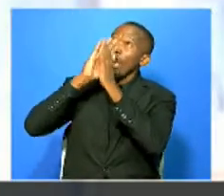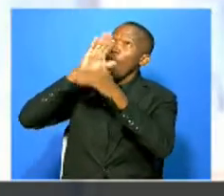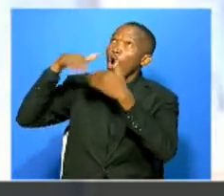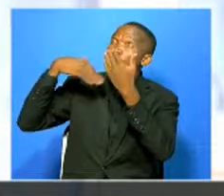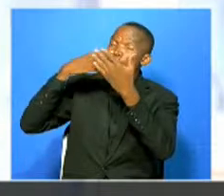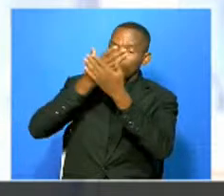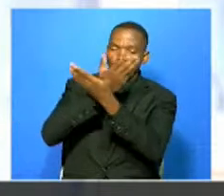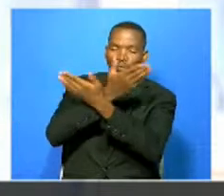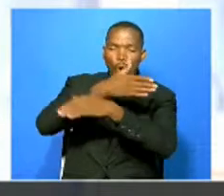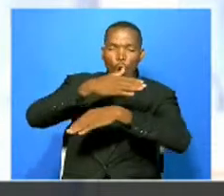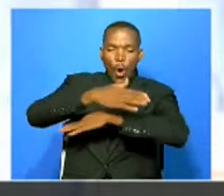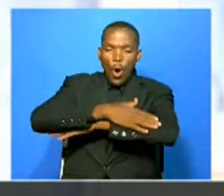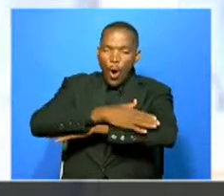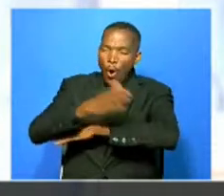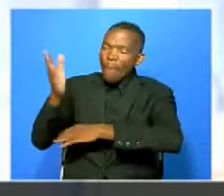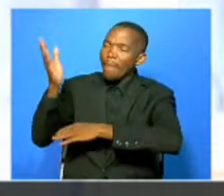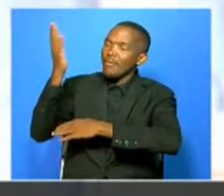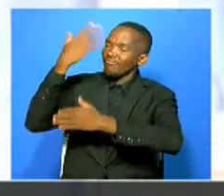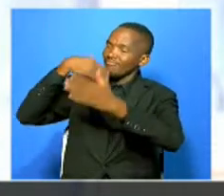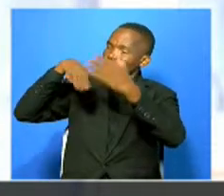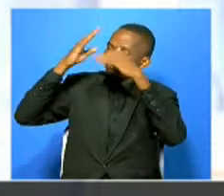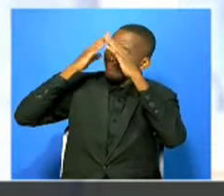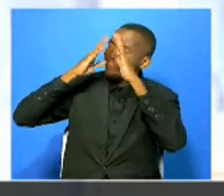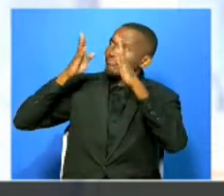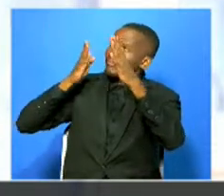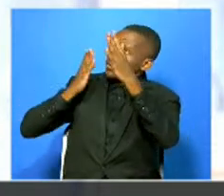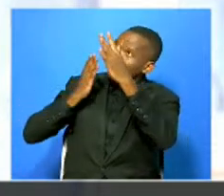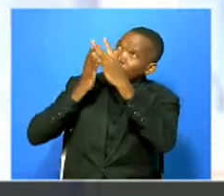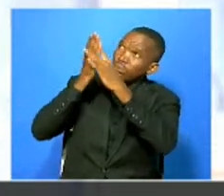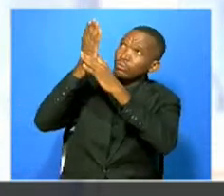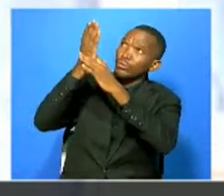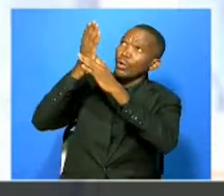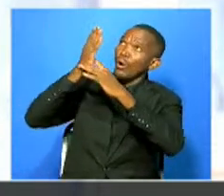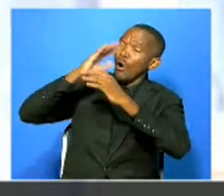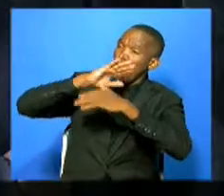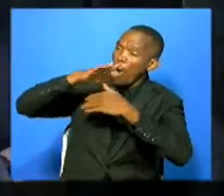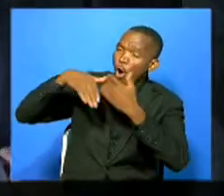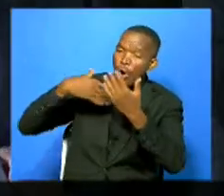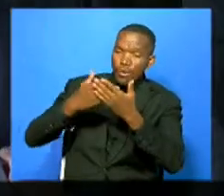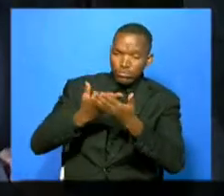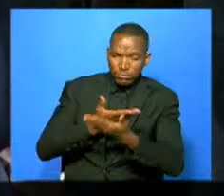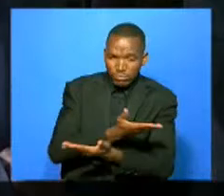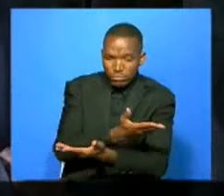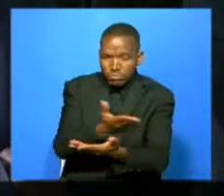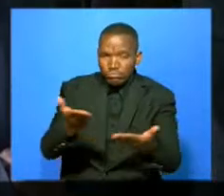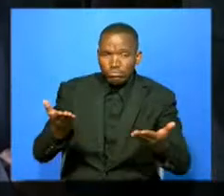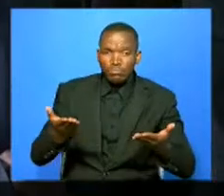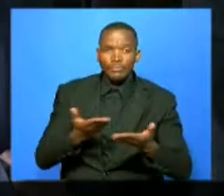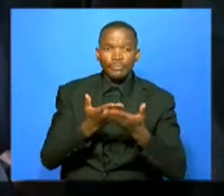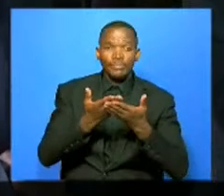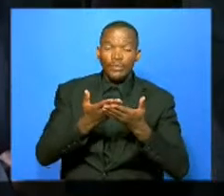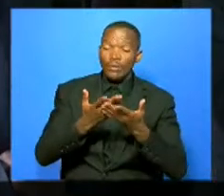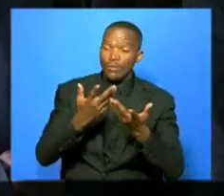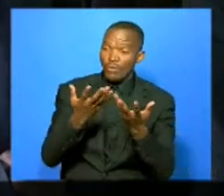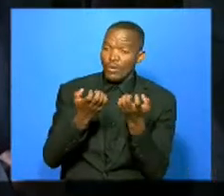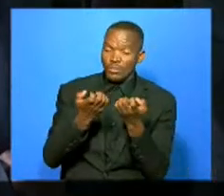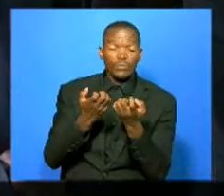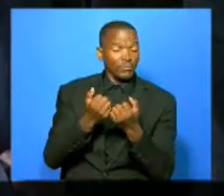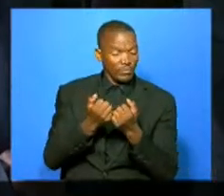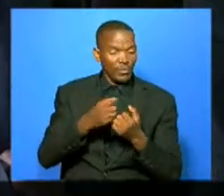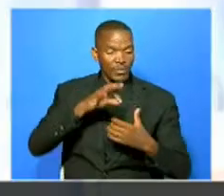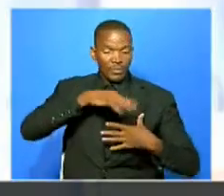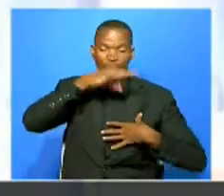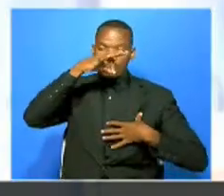bulela kgoro ba tsene mo gae. Rotlhe jaaka ga re ntse jaana ke go tla go buledisa mewa